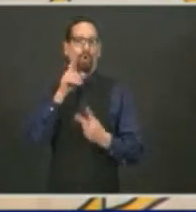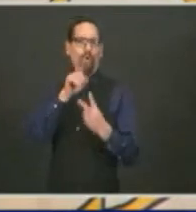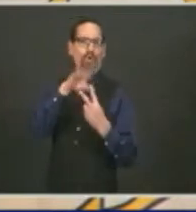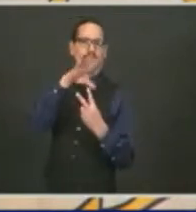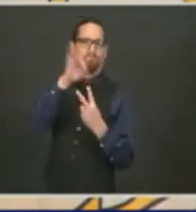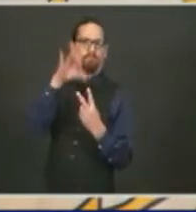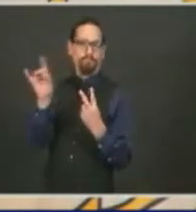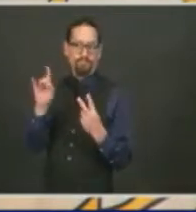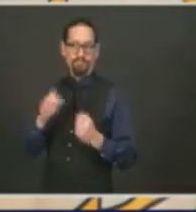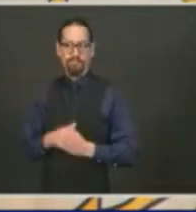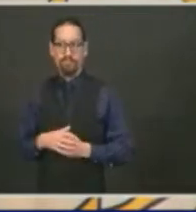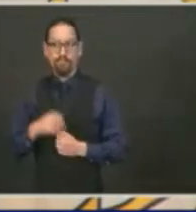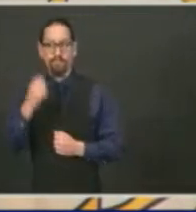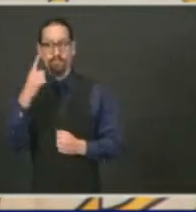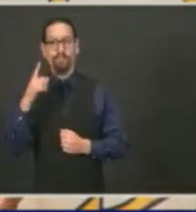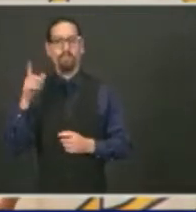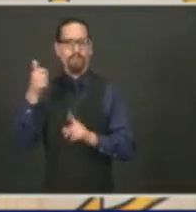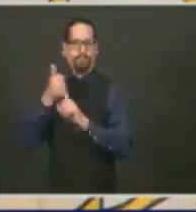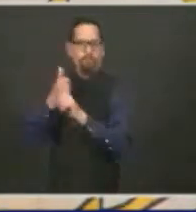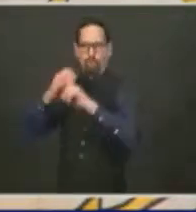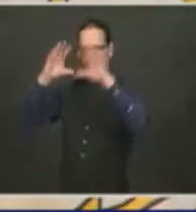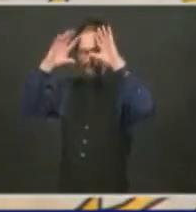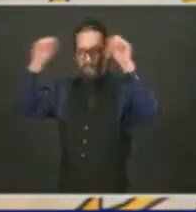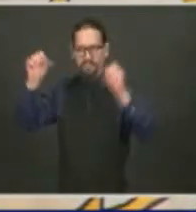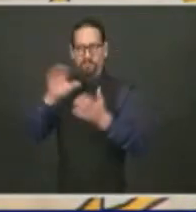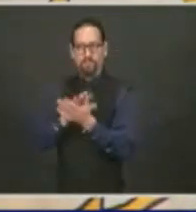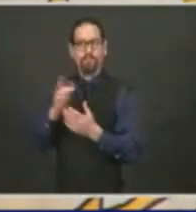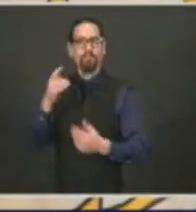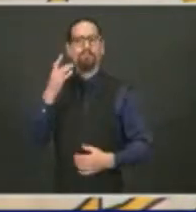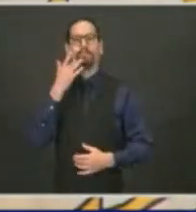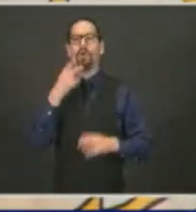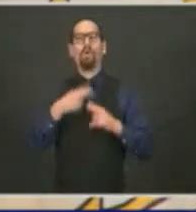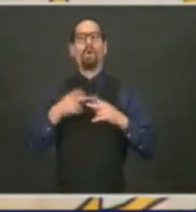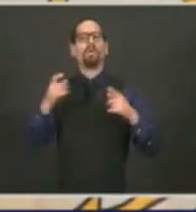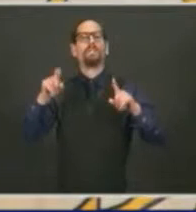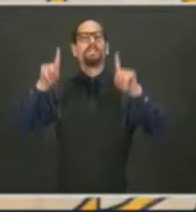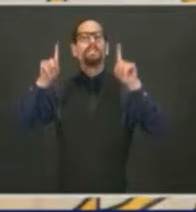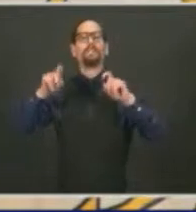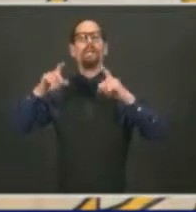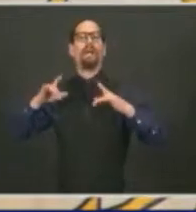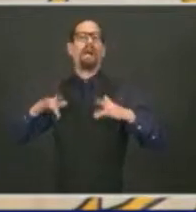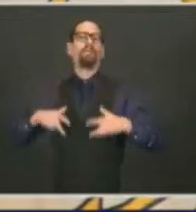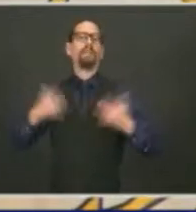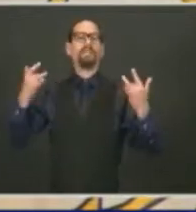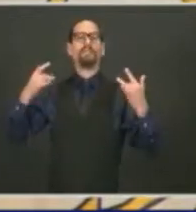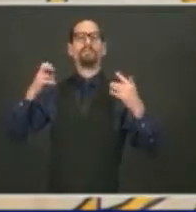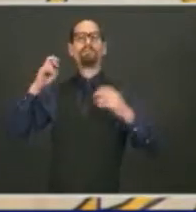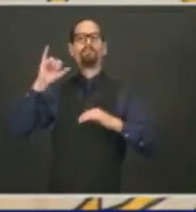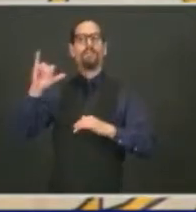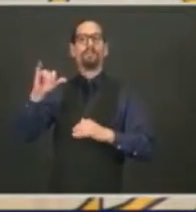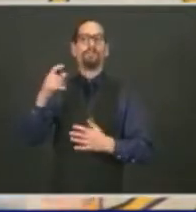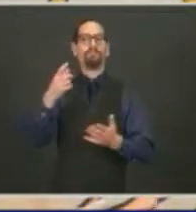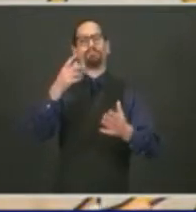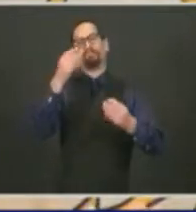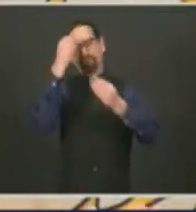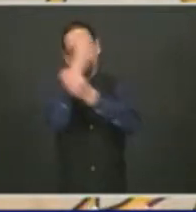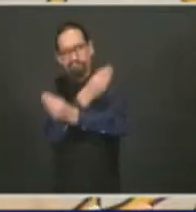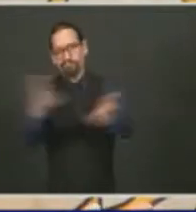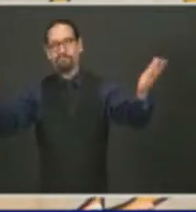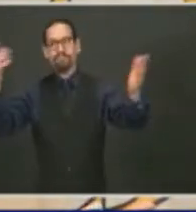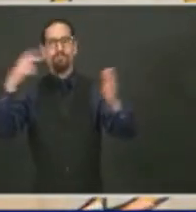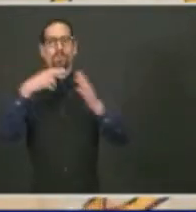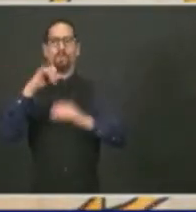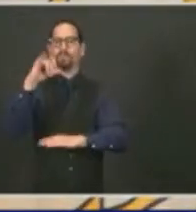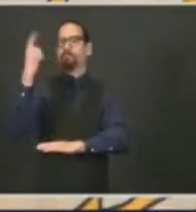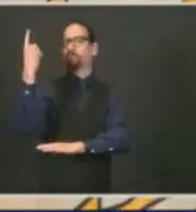they say we want a testing event. So like next Tuesday, we're going to have a big event and test